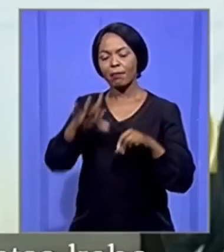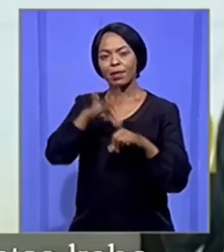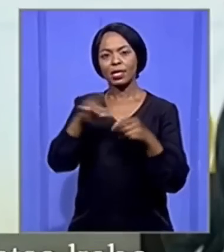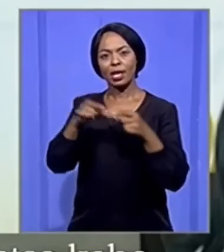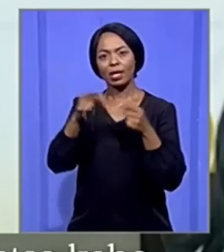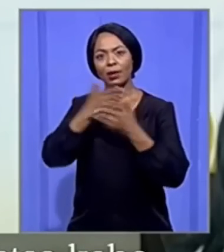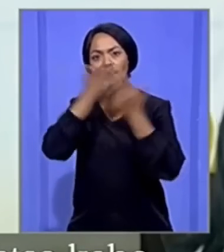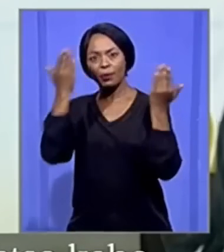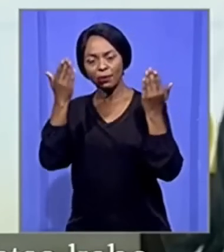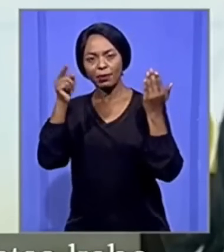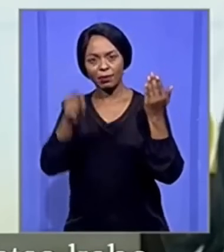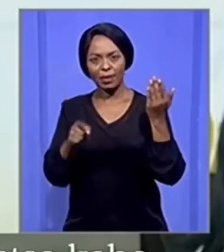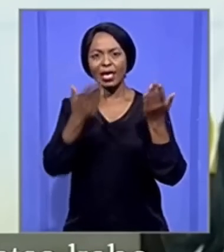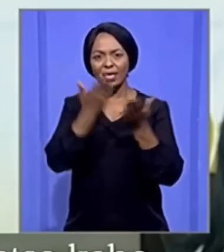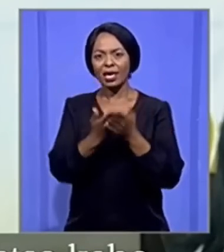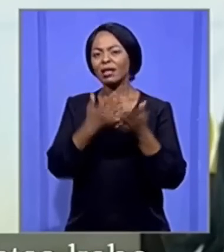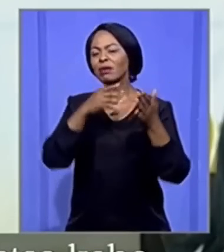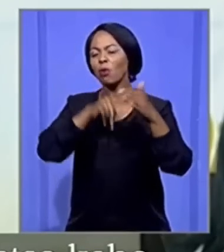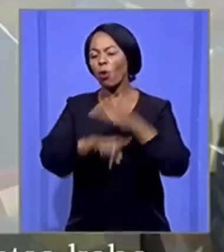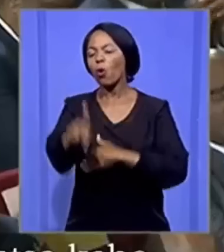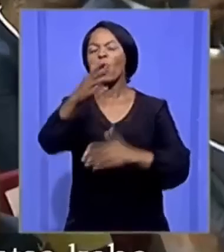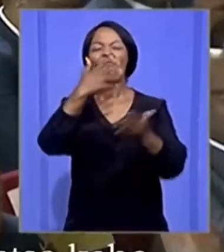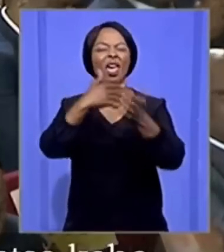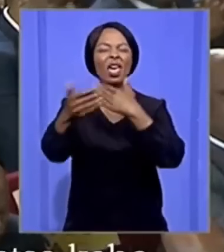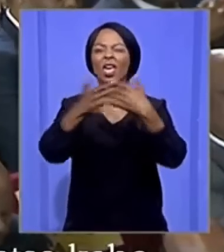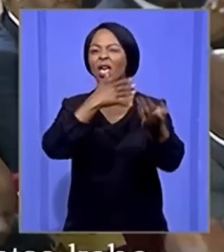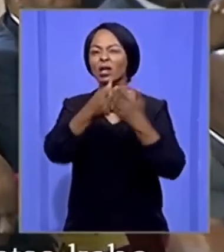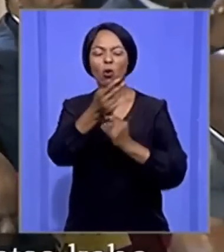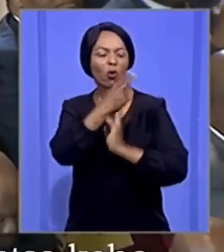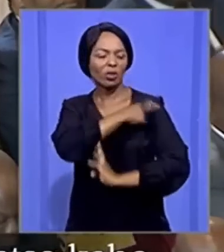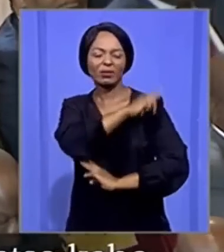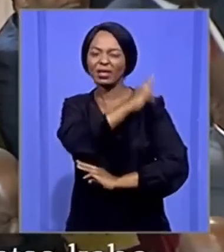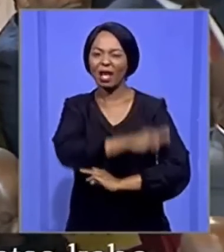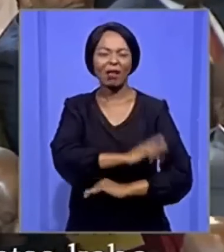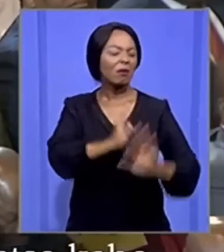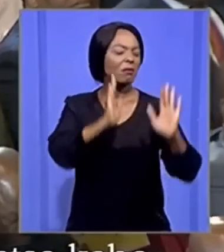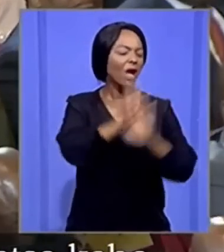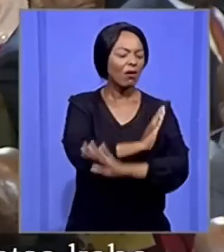go ya sepetleleng se se teng go tshwanela ka go le mo le gore